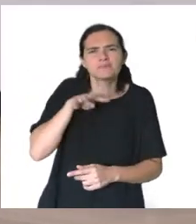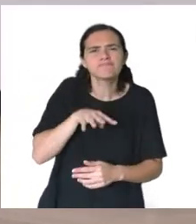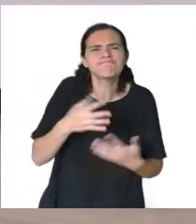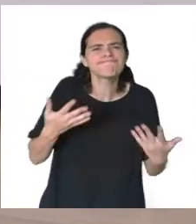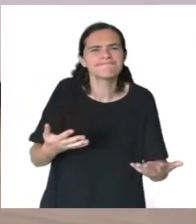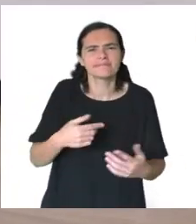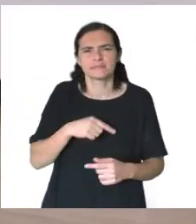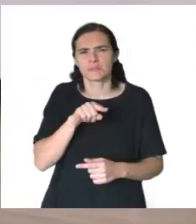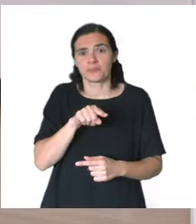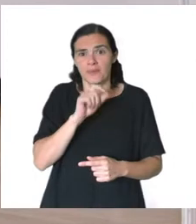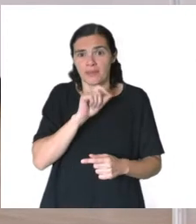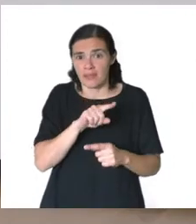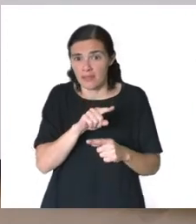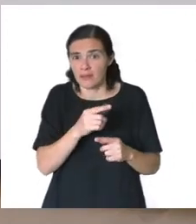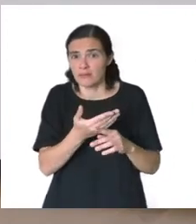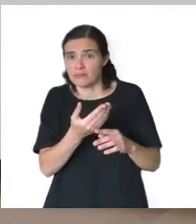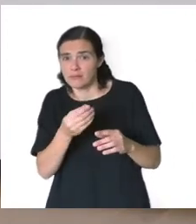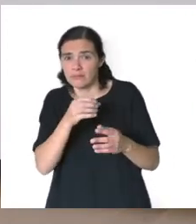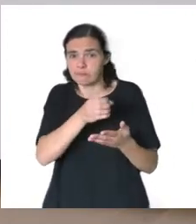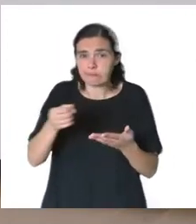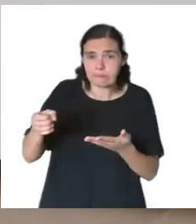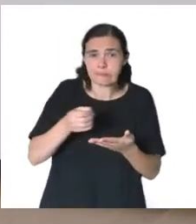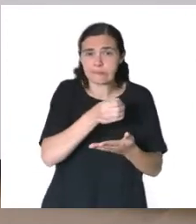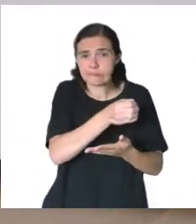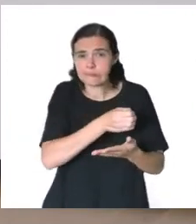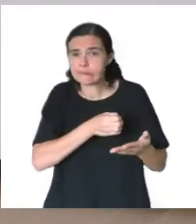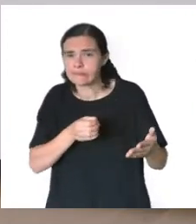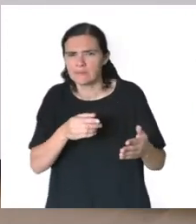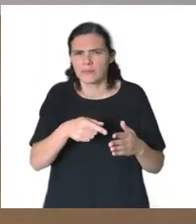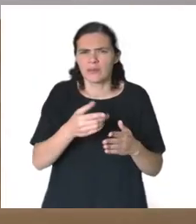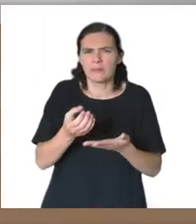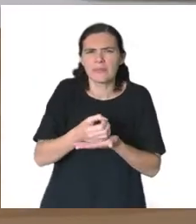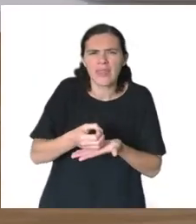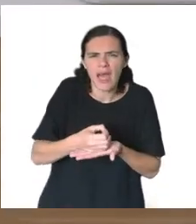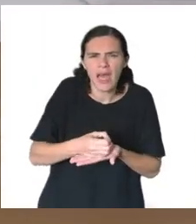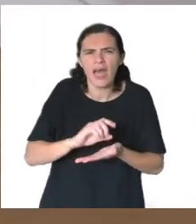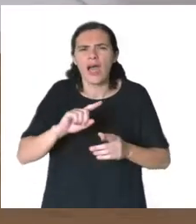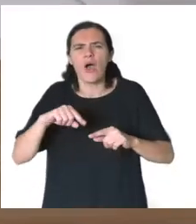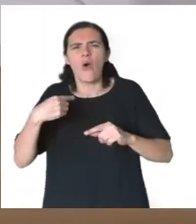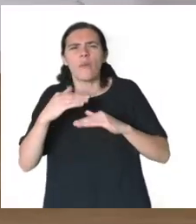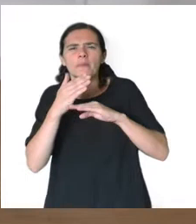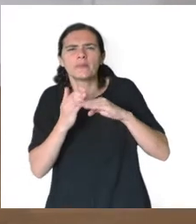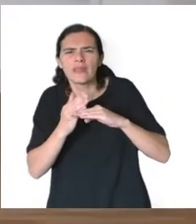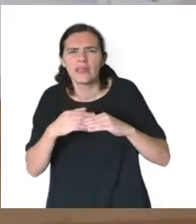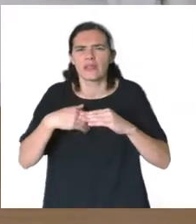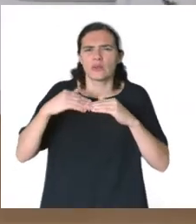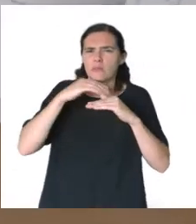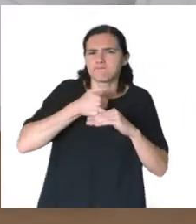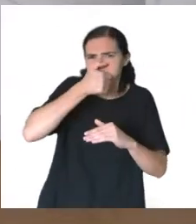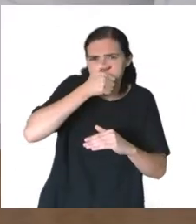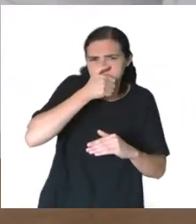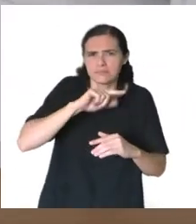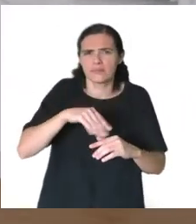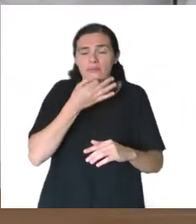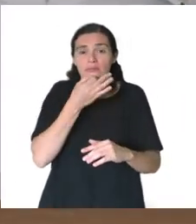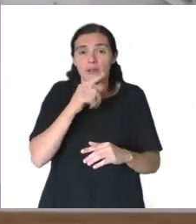another question. The question of, has it been removed? Is it half empty? Is it half full? And again, we're